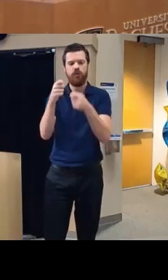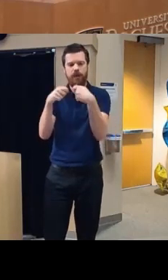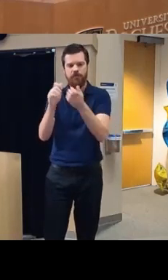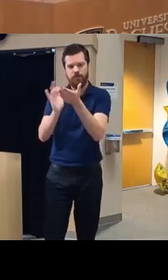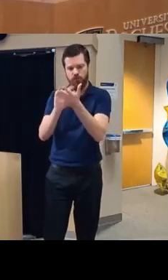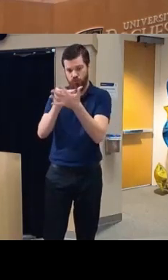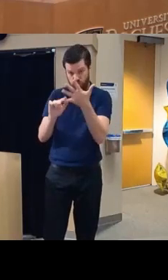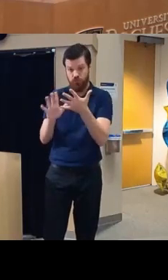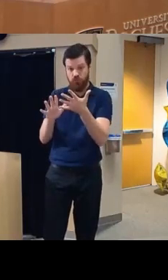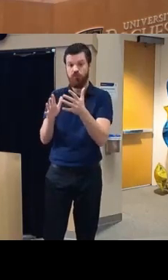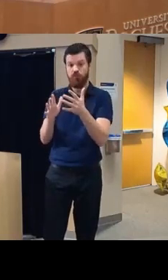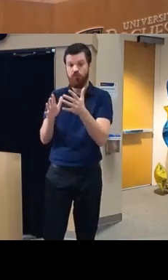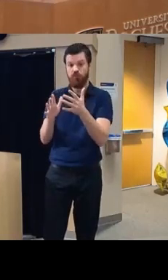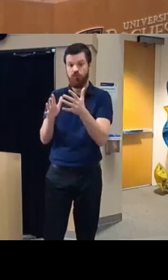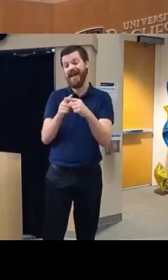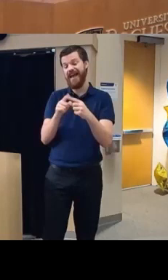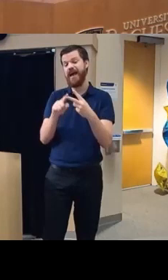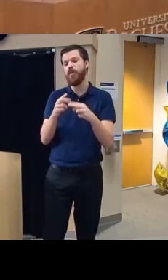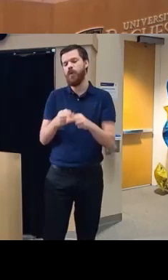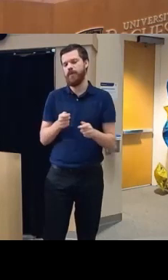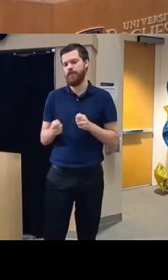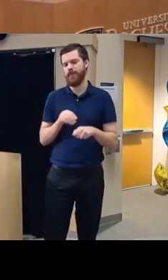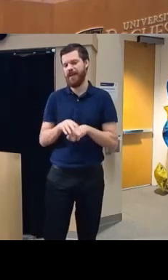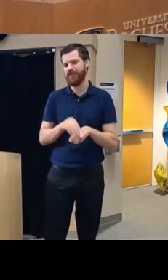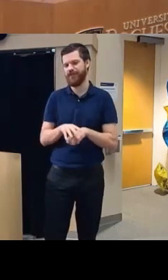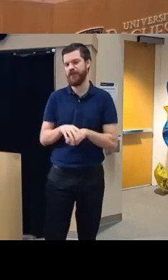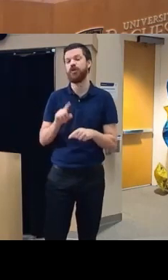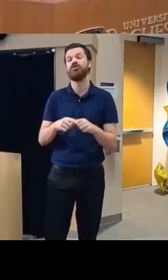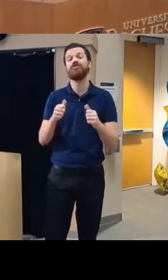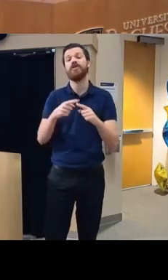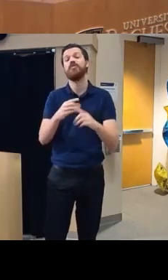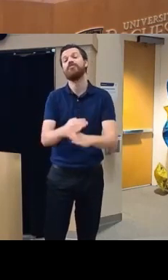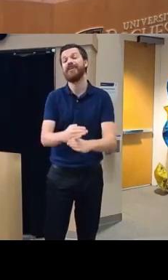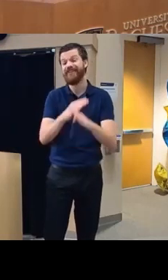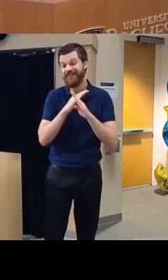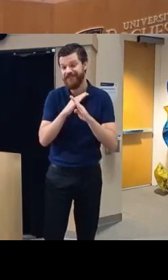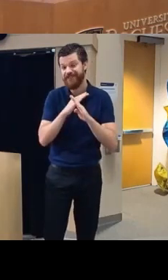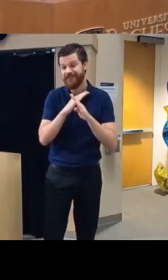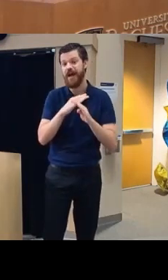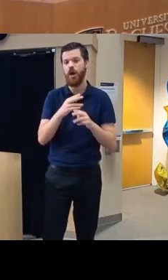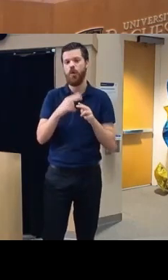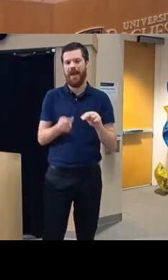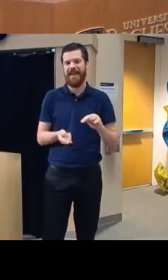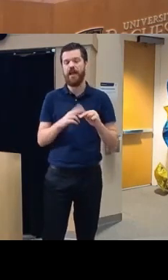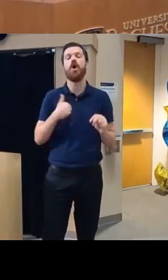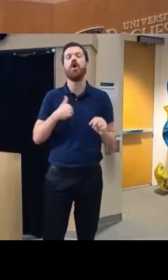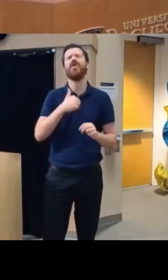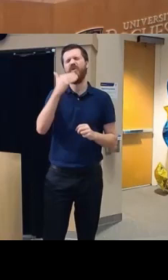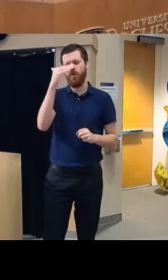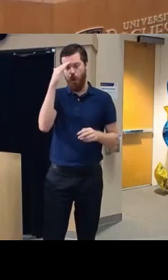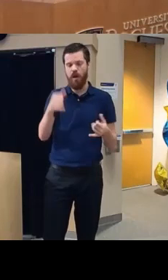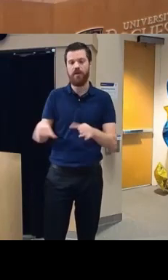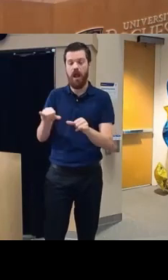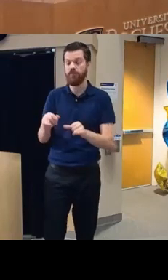And also did weight management counseling to try to prevent the weight gain that we know is so common